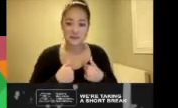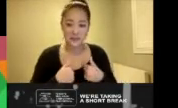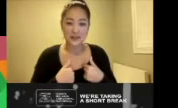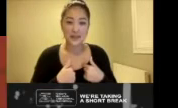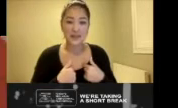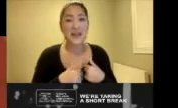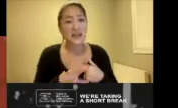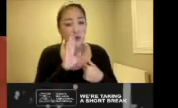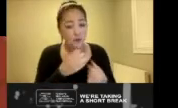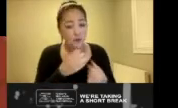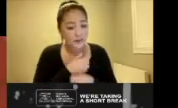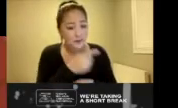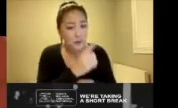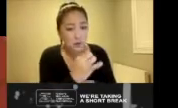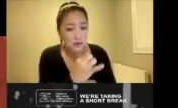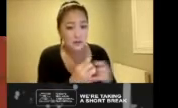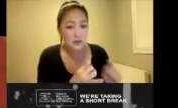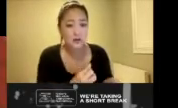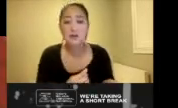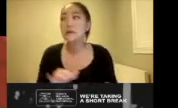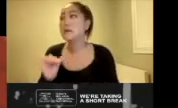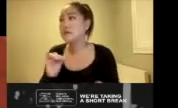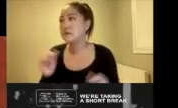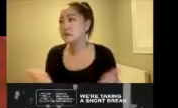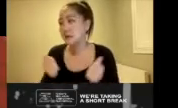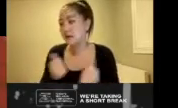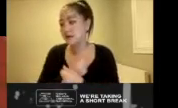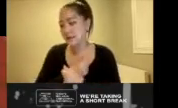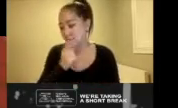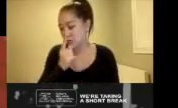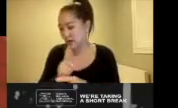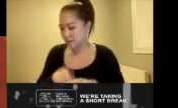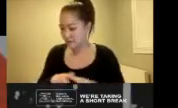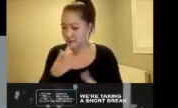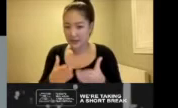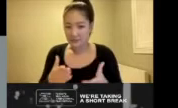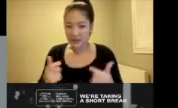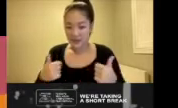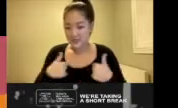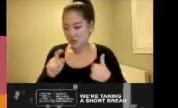you too. There is a lot to love. But to make sure, maybe I should Indian up my dance moves a little.